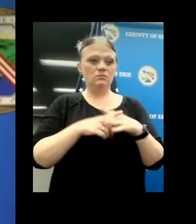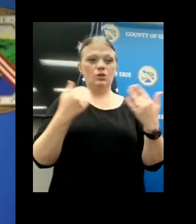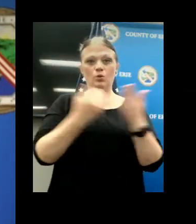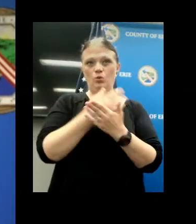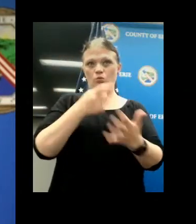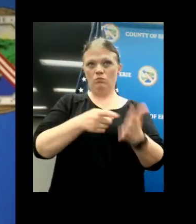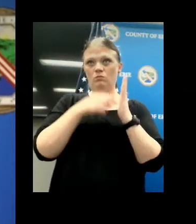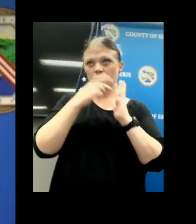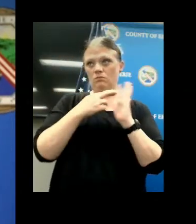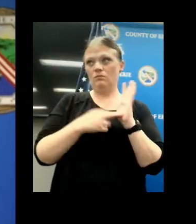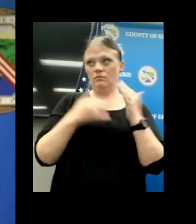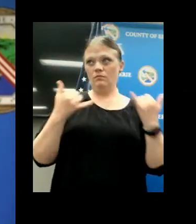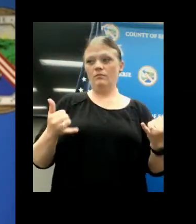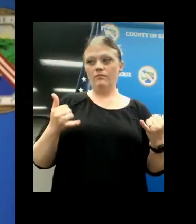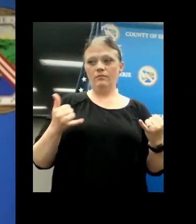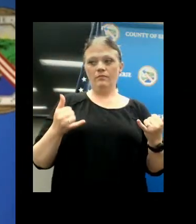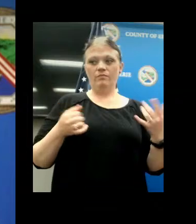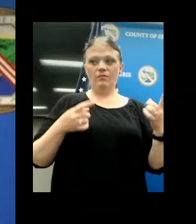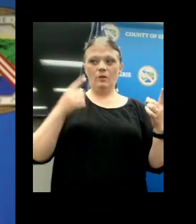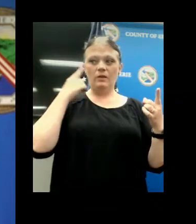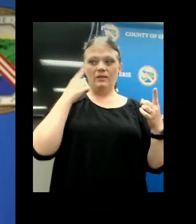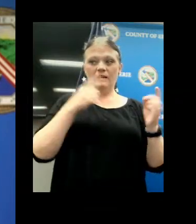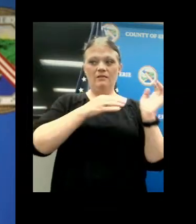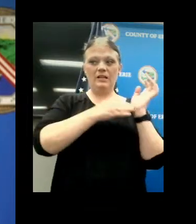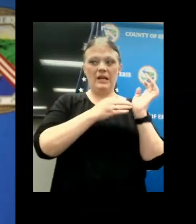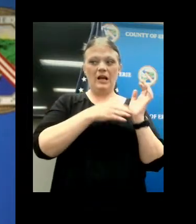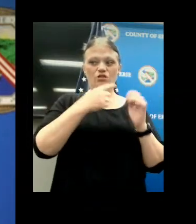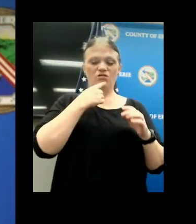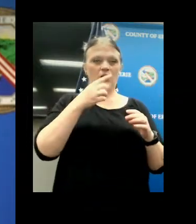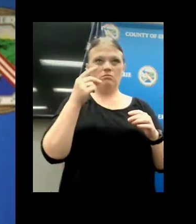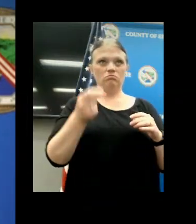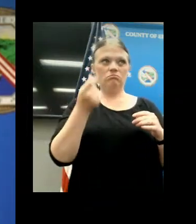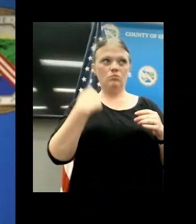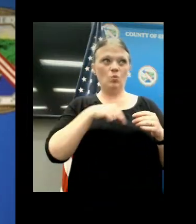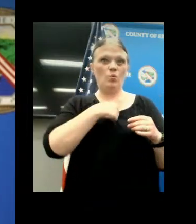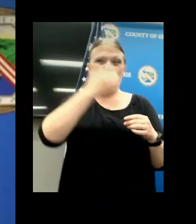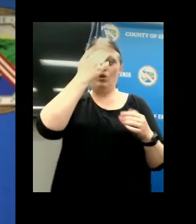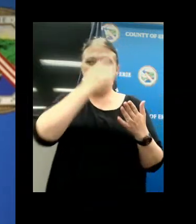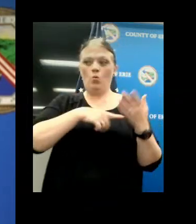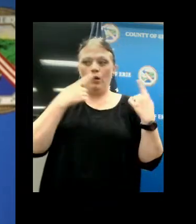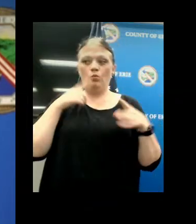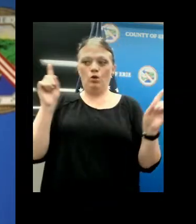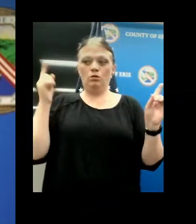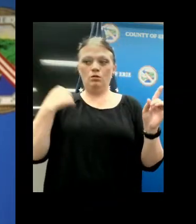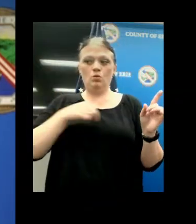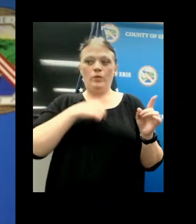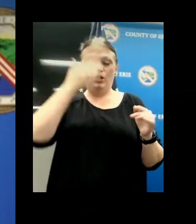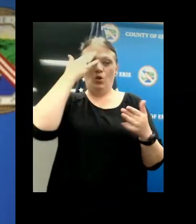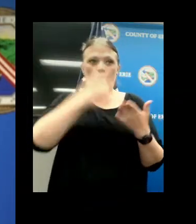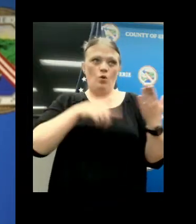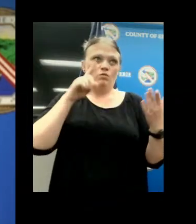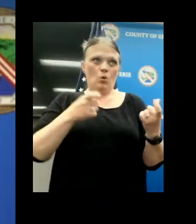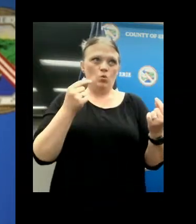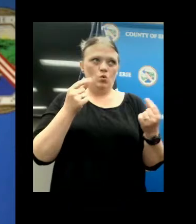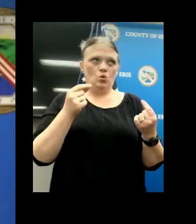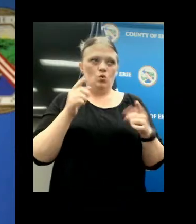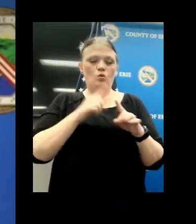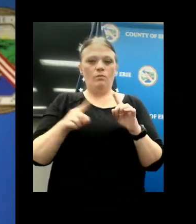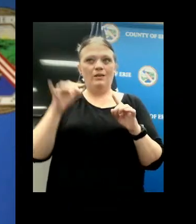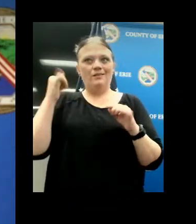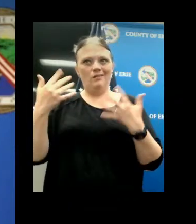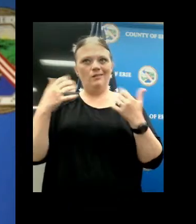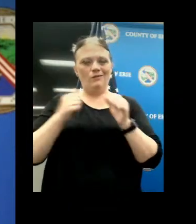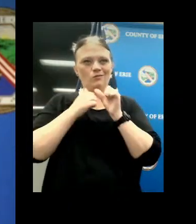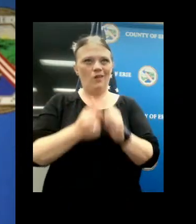new mandates are. I think the doctor says it right on. We know what works. We know what we're supposed to be doing. Now it's a matter of doing